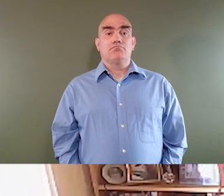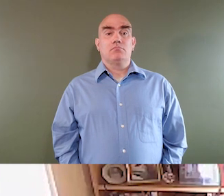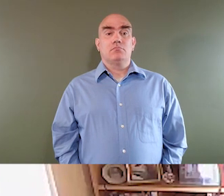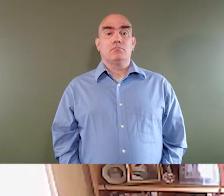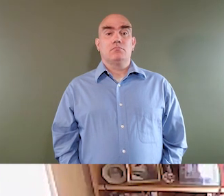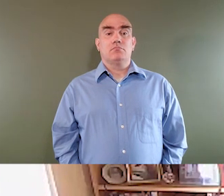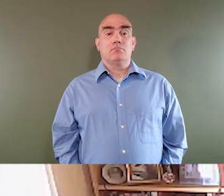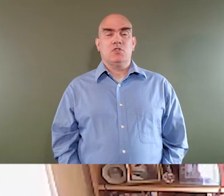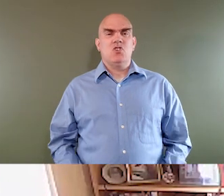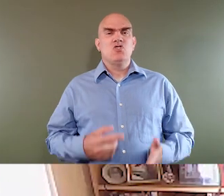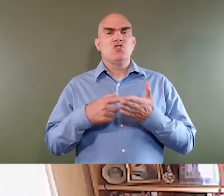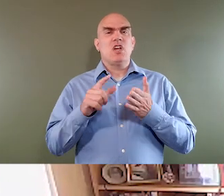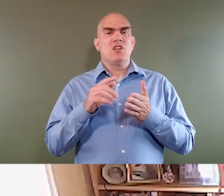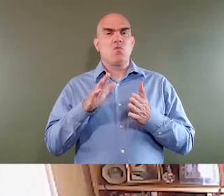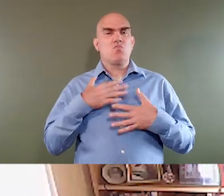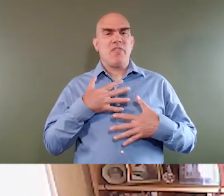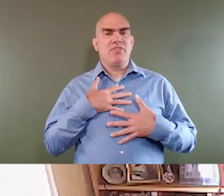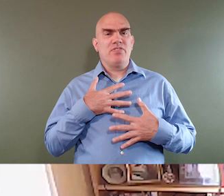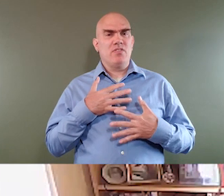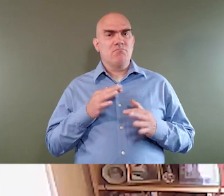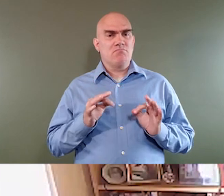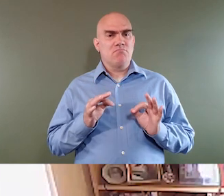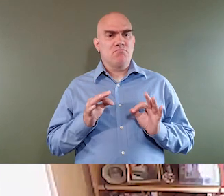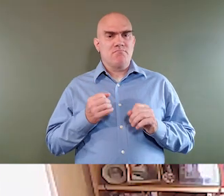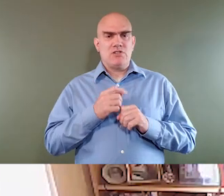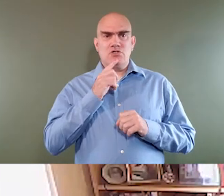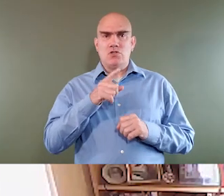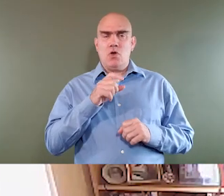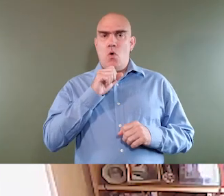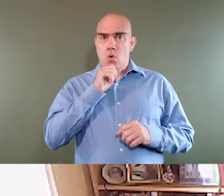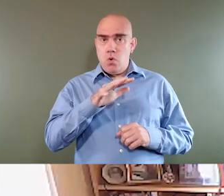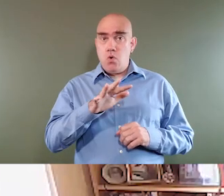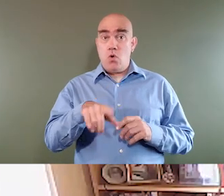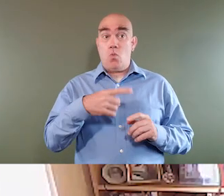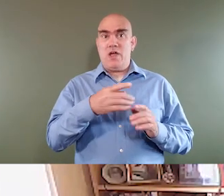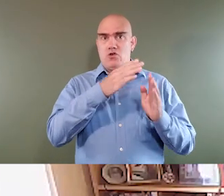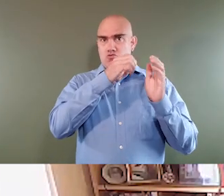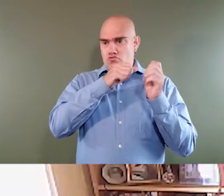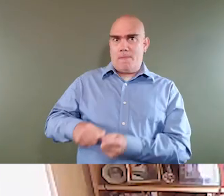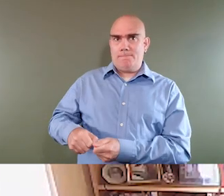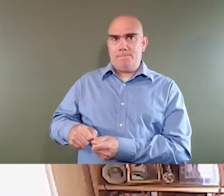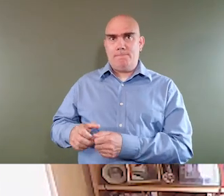Check in with your breath here. Make sure that you're exhaling as you chop the wood.